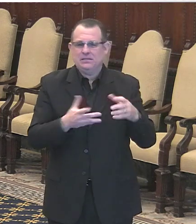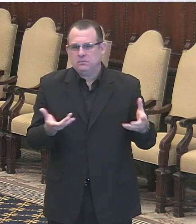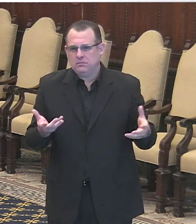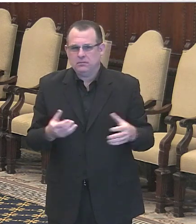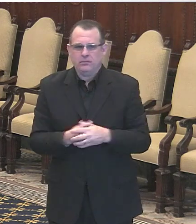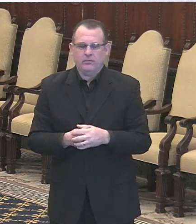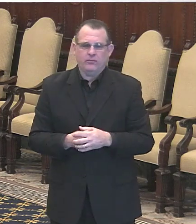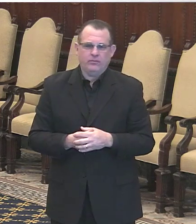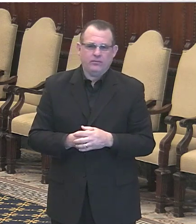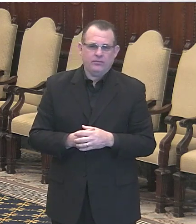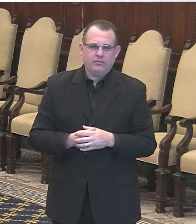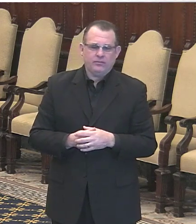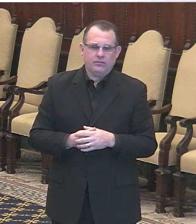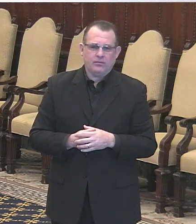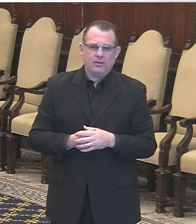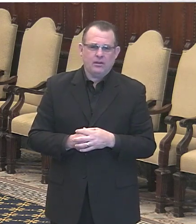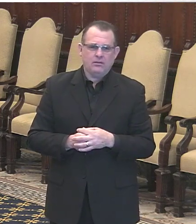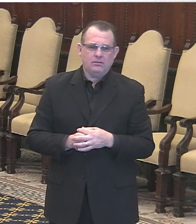Love my notes. Thank you.